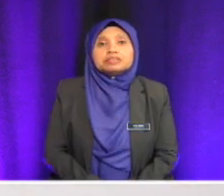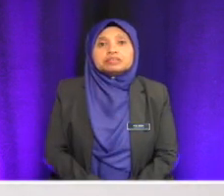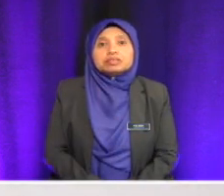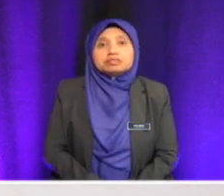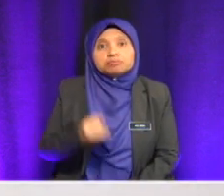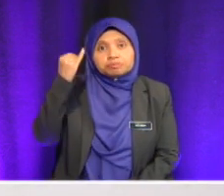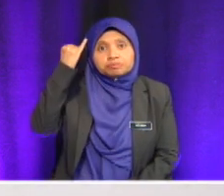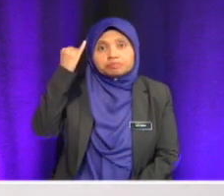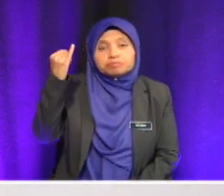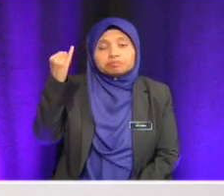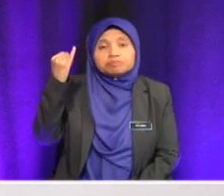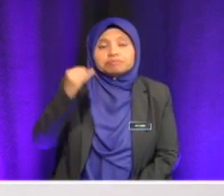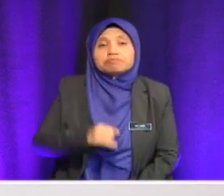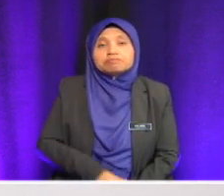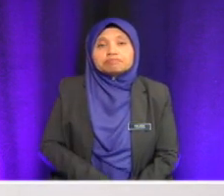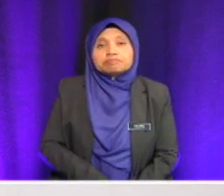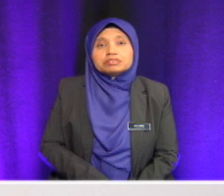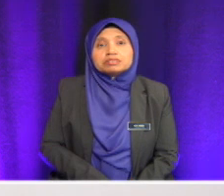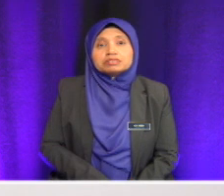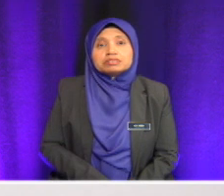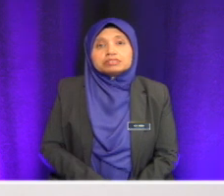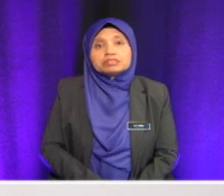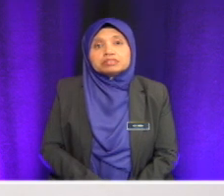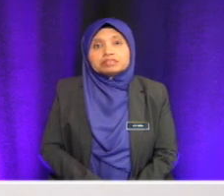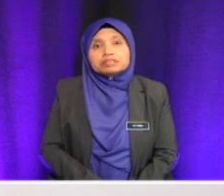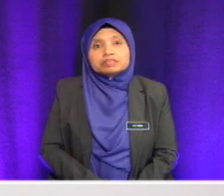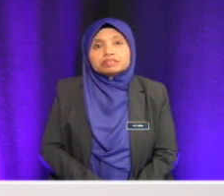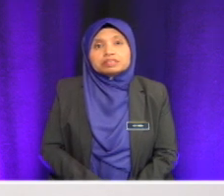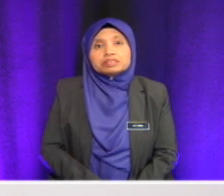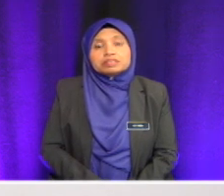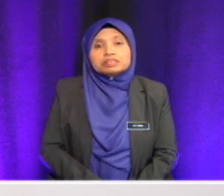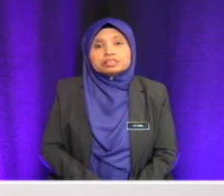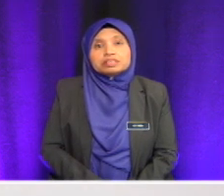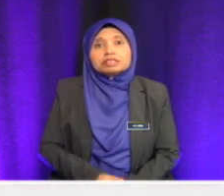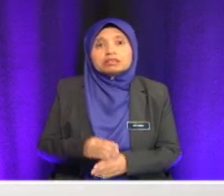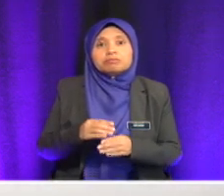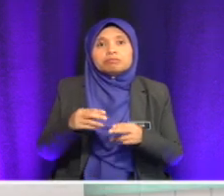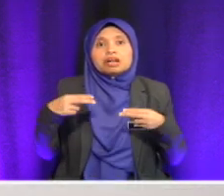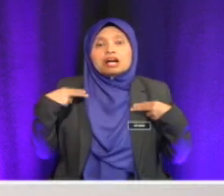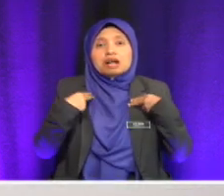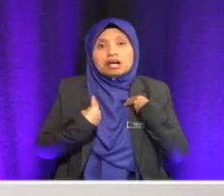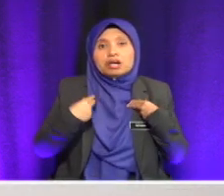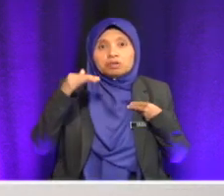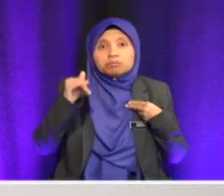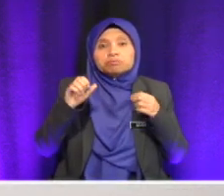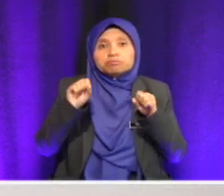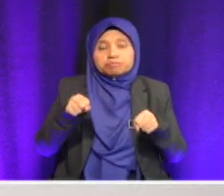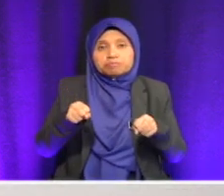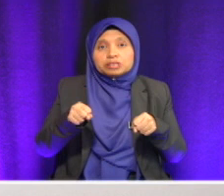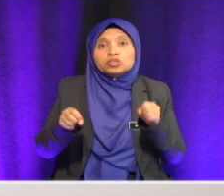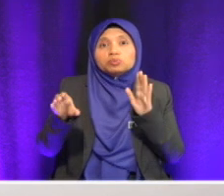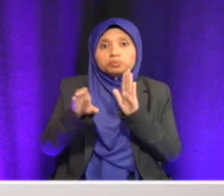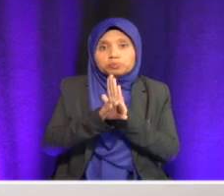characteristic that makes humans different from animals is human behave in a more civilized way. For